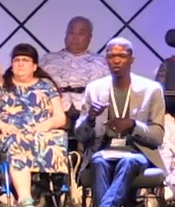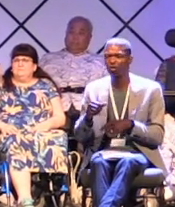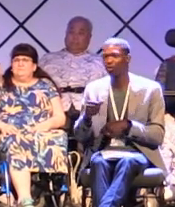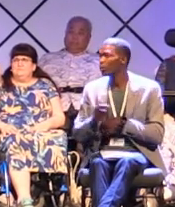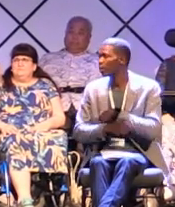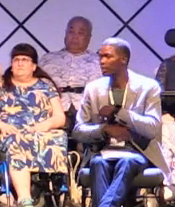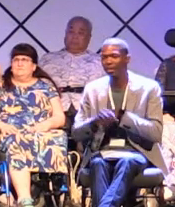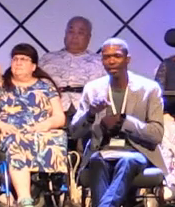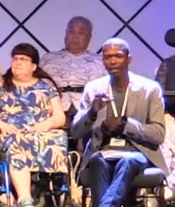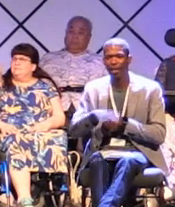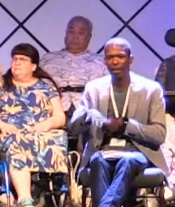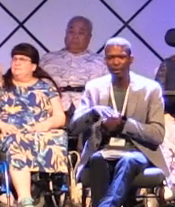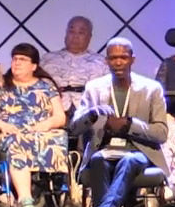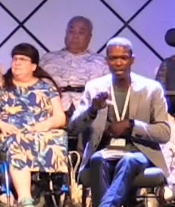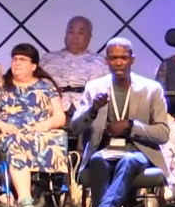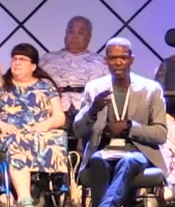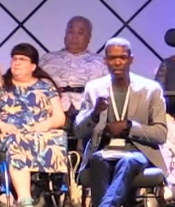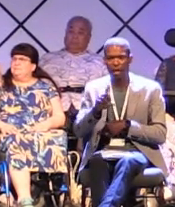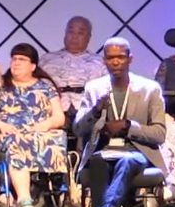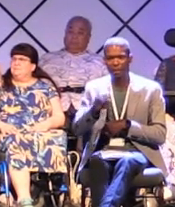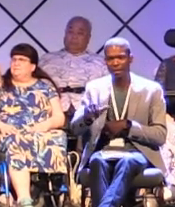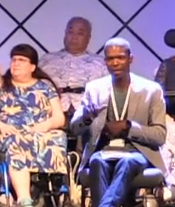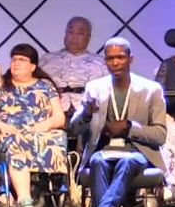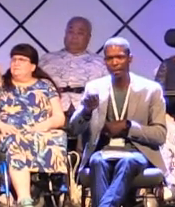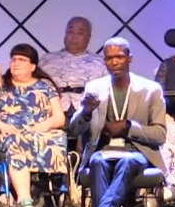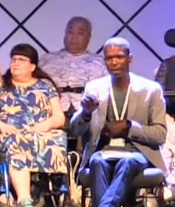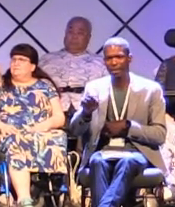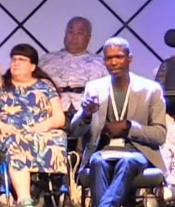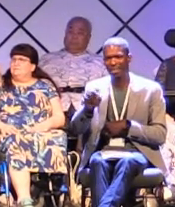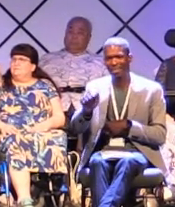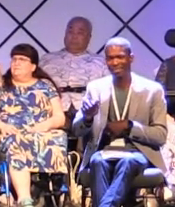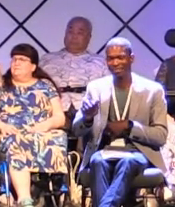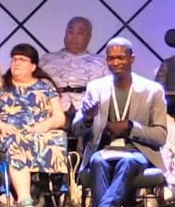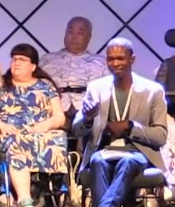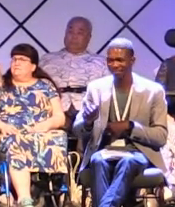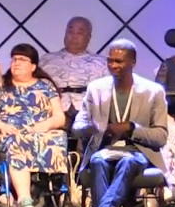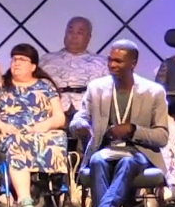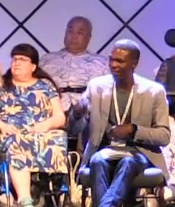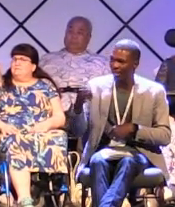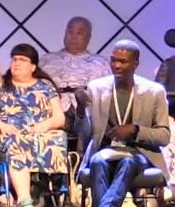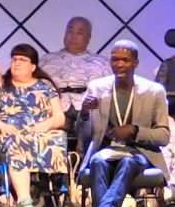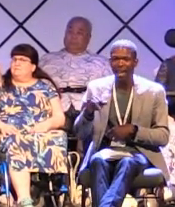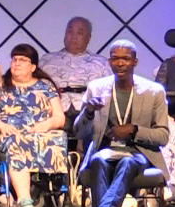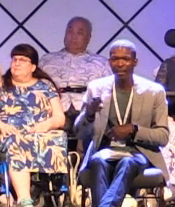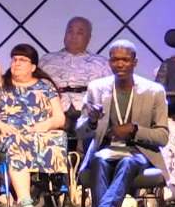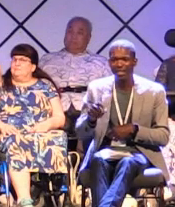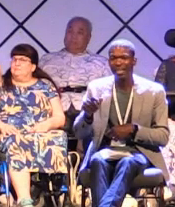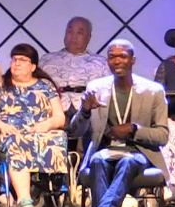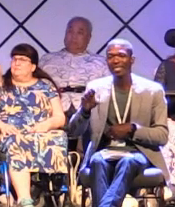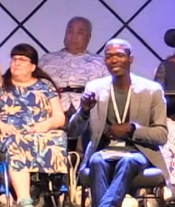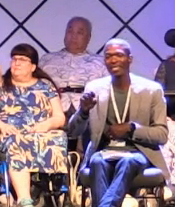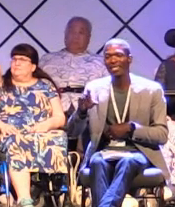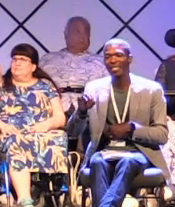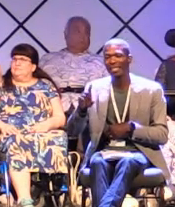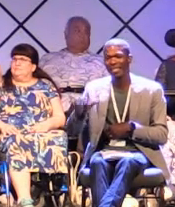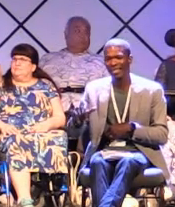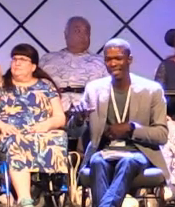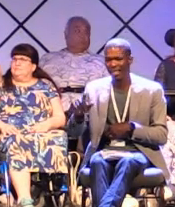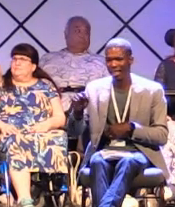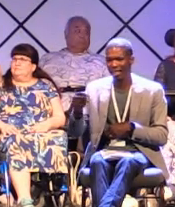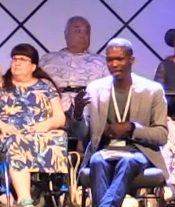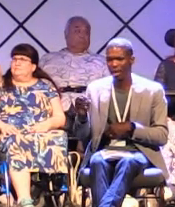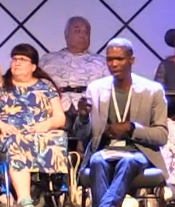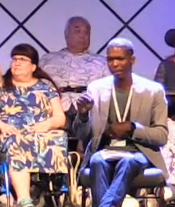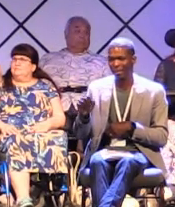Shelby, Montana. Presenting Daring today is Iris Yamaguchi and Cindy Thomas. This is the 9th dog that they